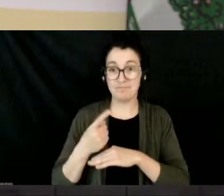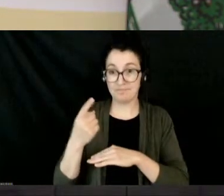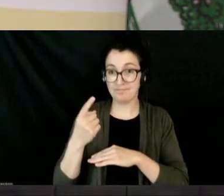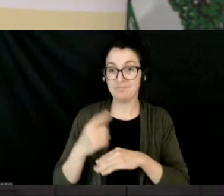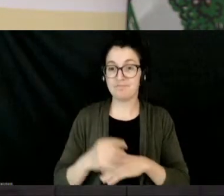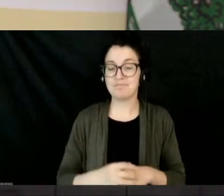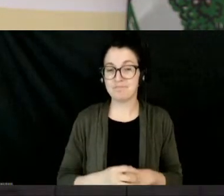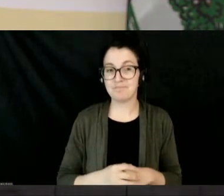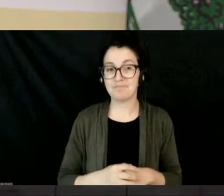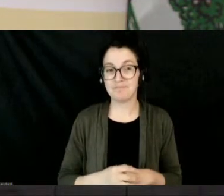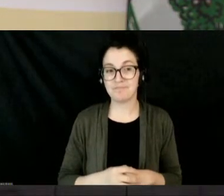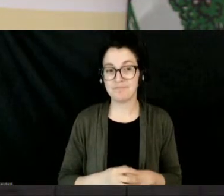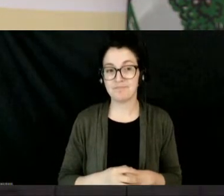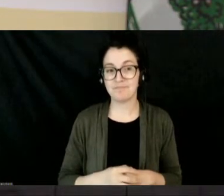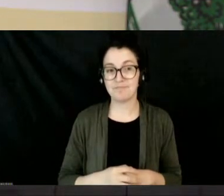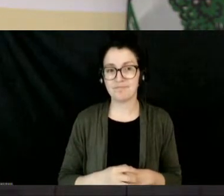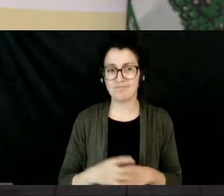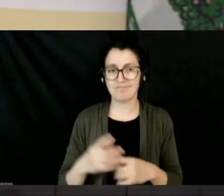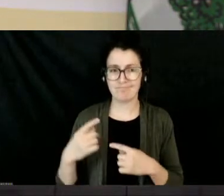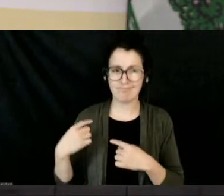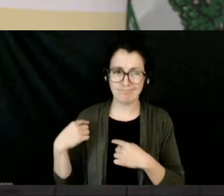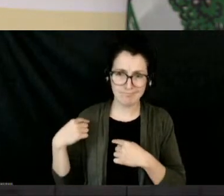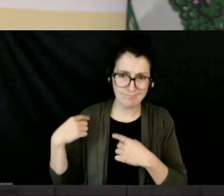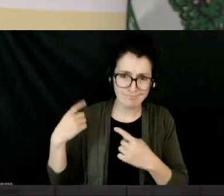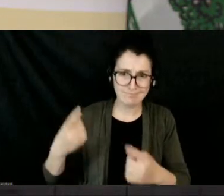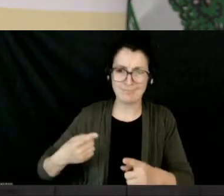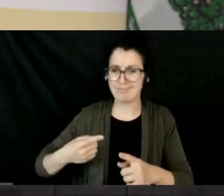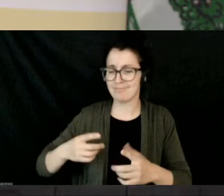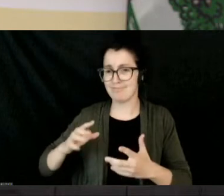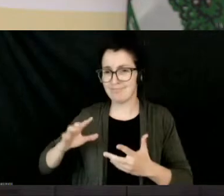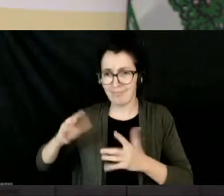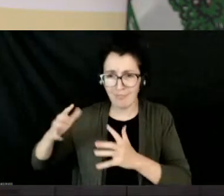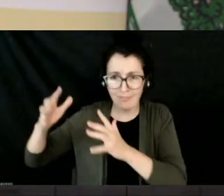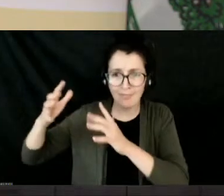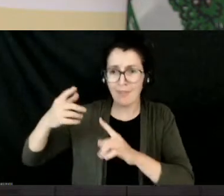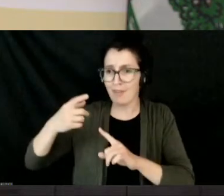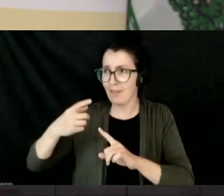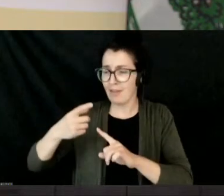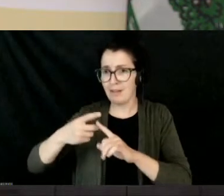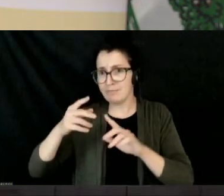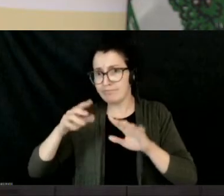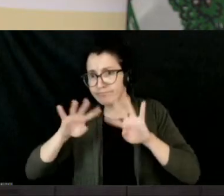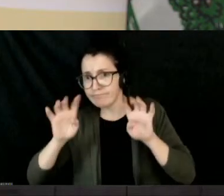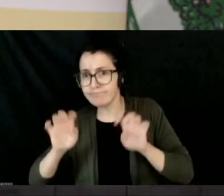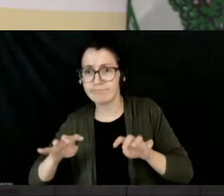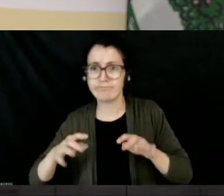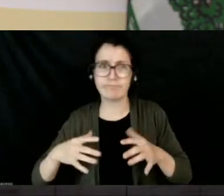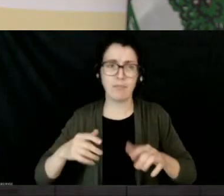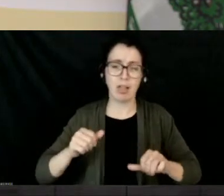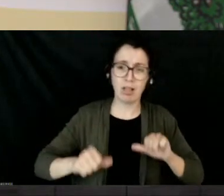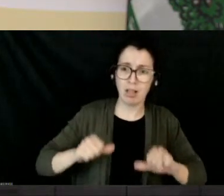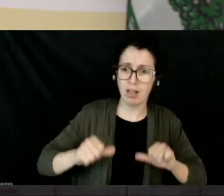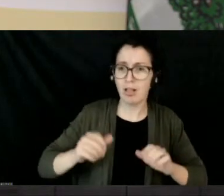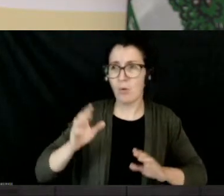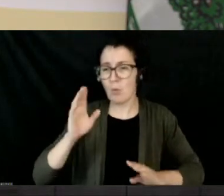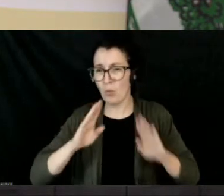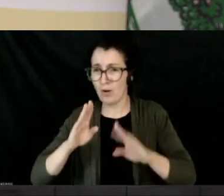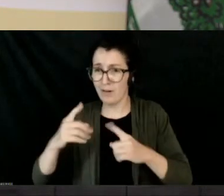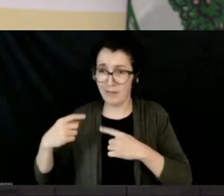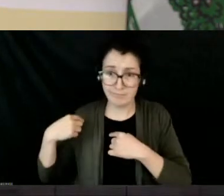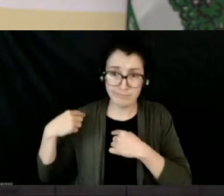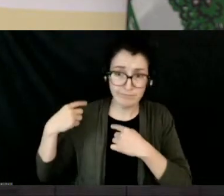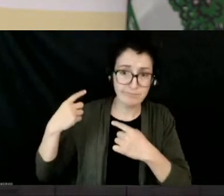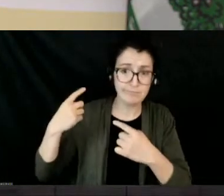culmination of many months of challenge, disruption, fear, unknown, and worry. But throughout it